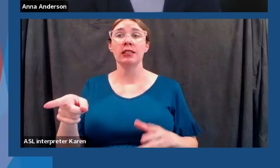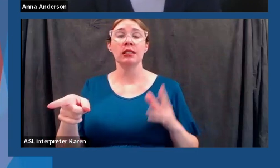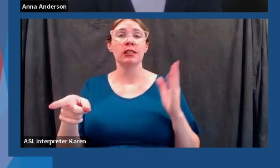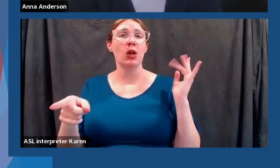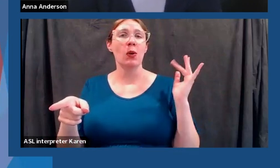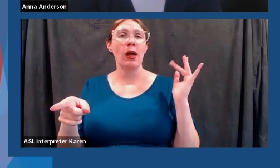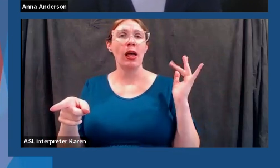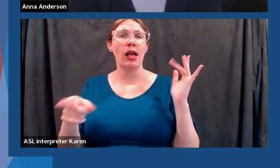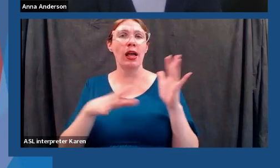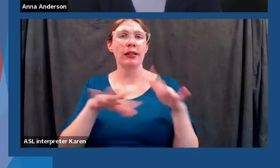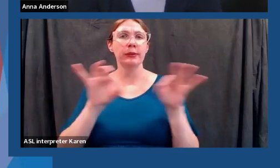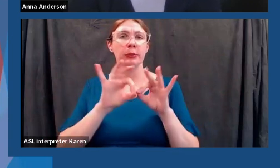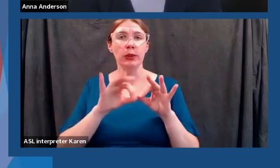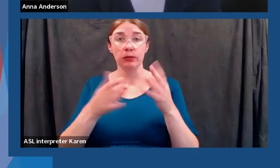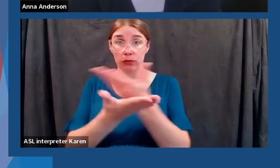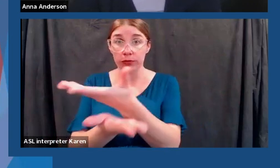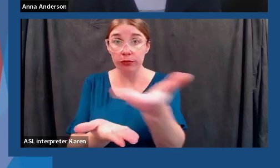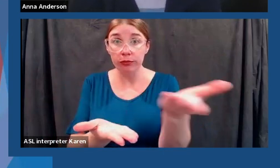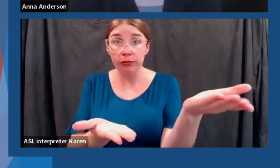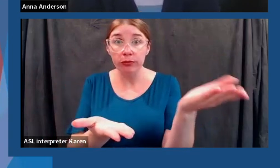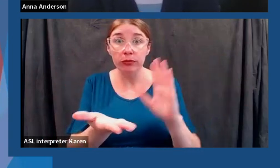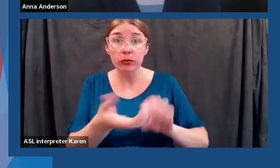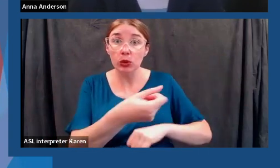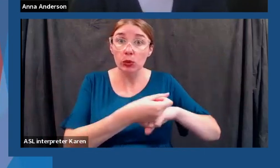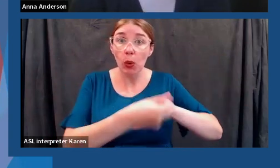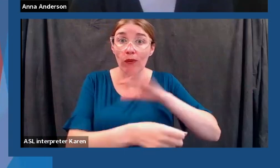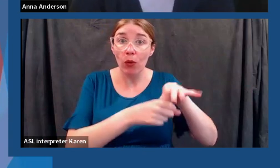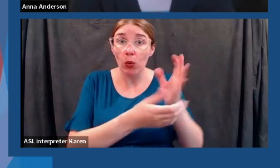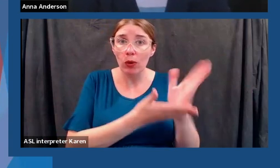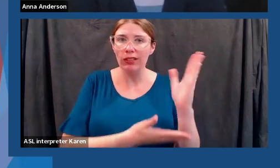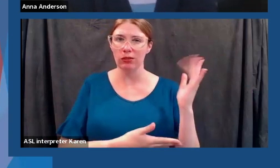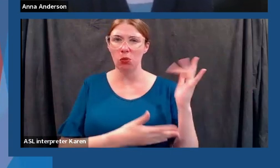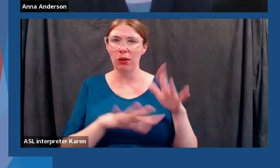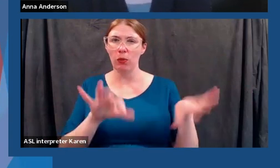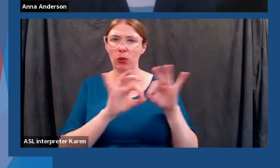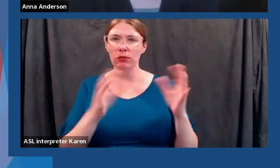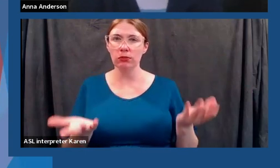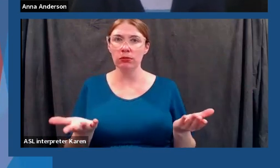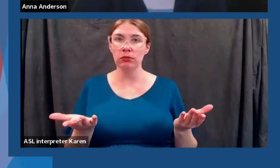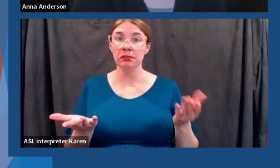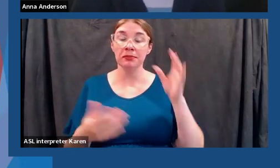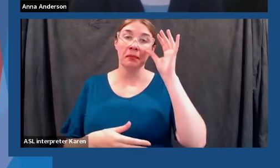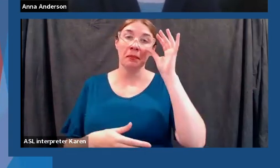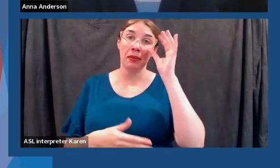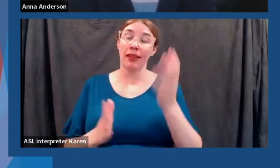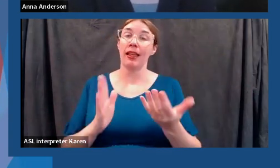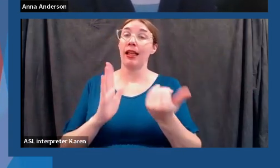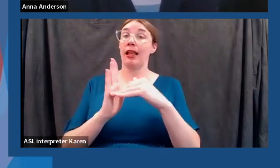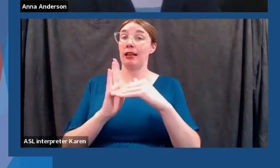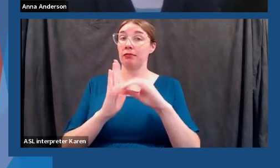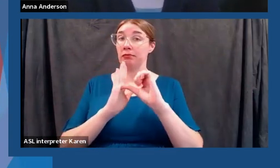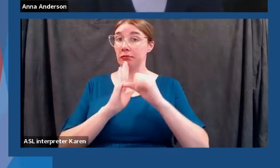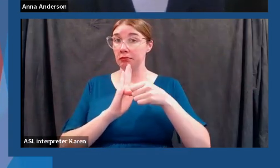for you to support voting rights? Again, this is for people that are